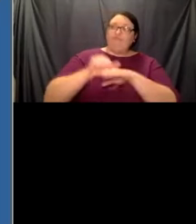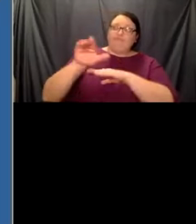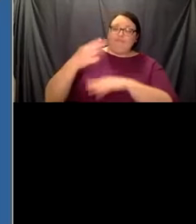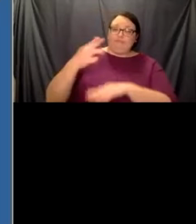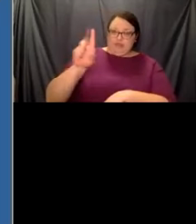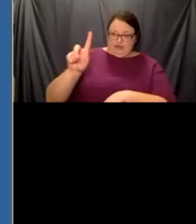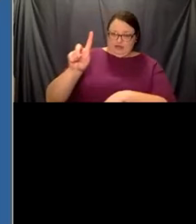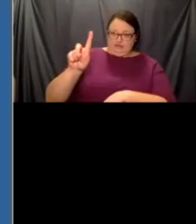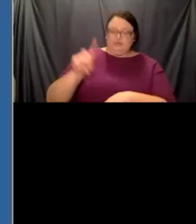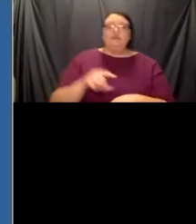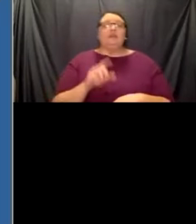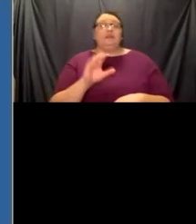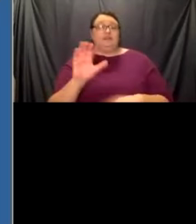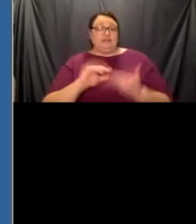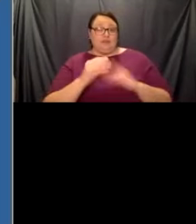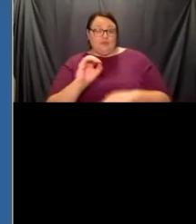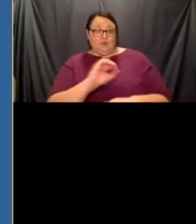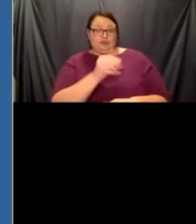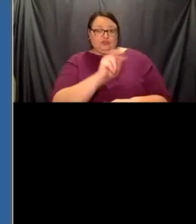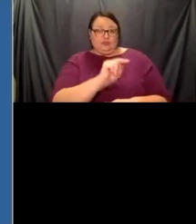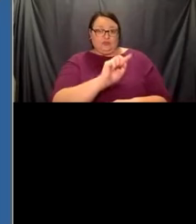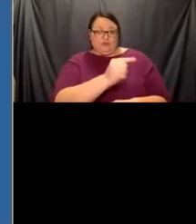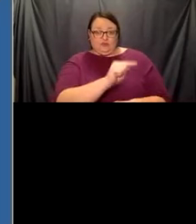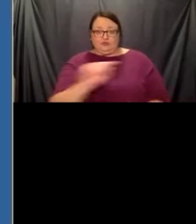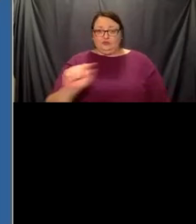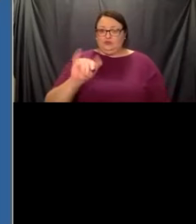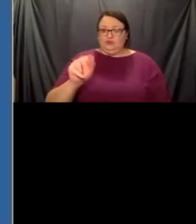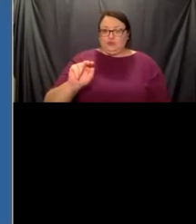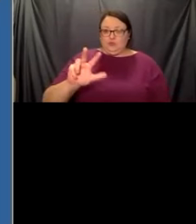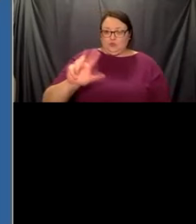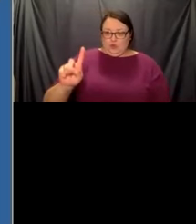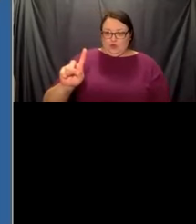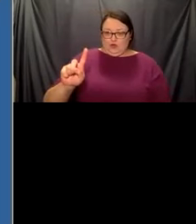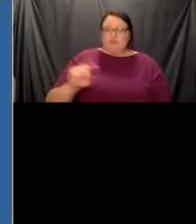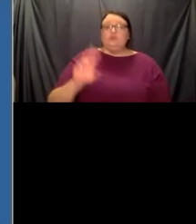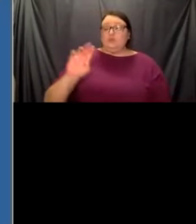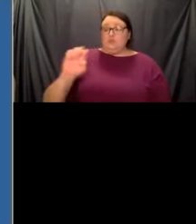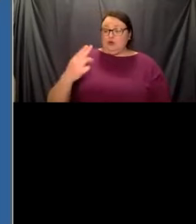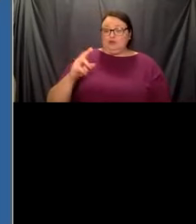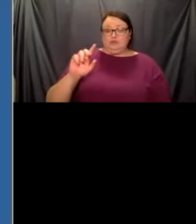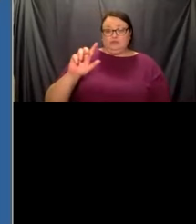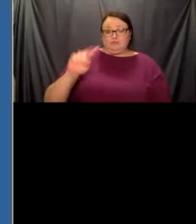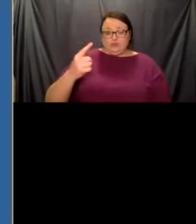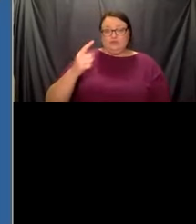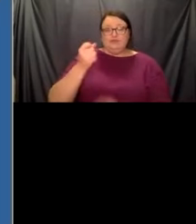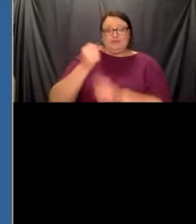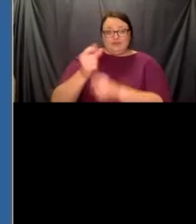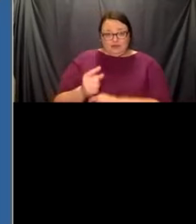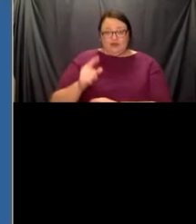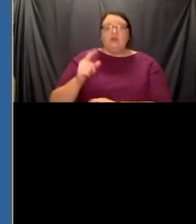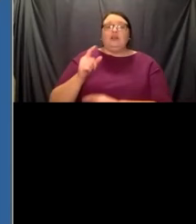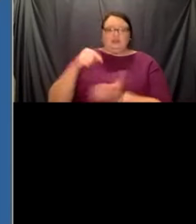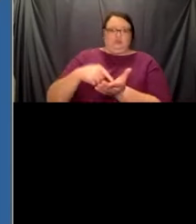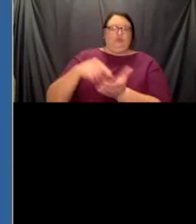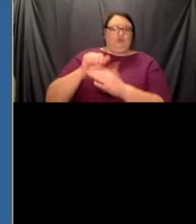1 to December 31. So our CAPER is due on March 30th every year. Nuestro informe de CAPER The